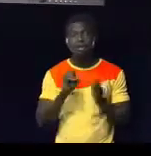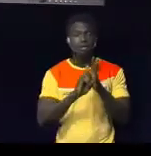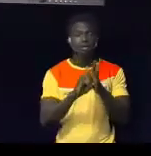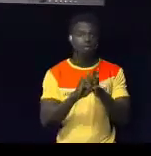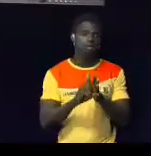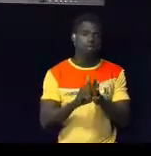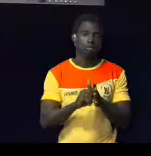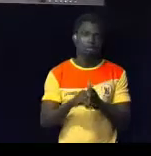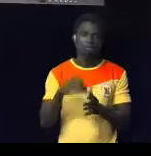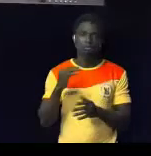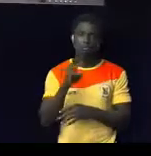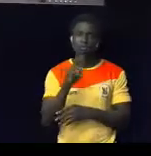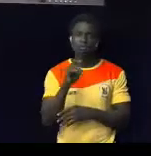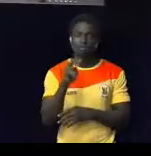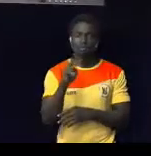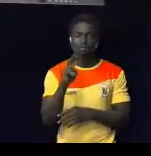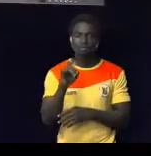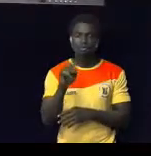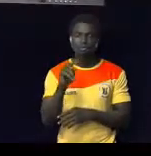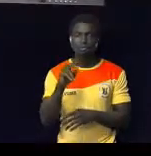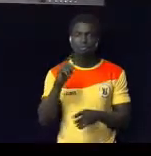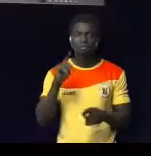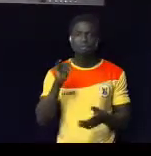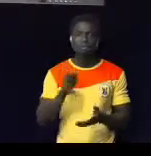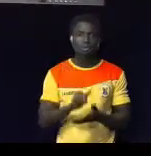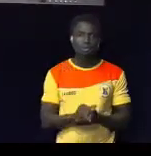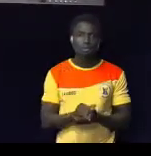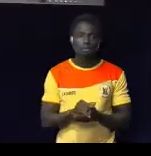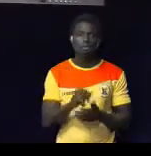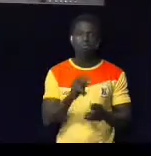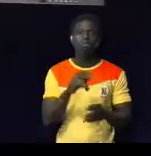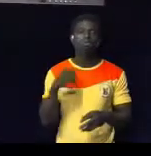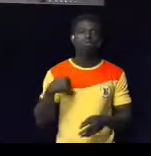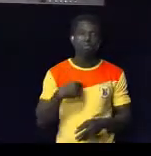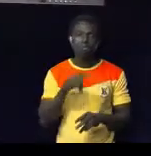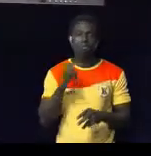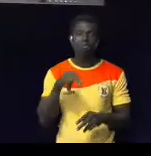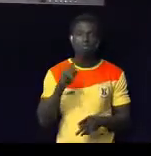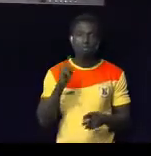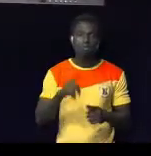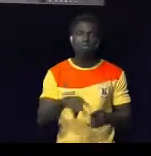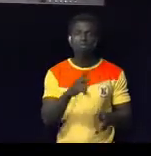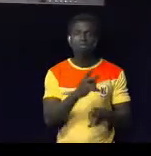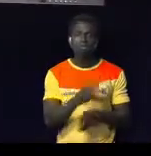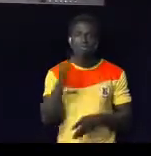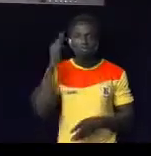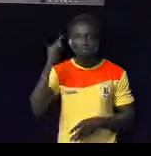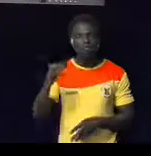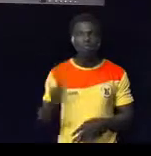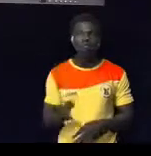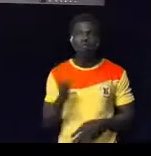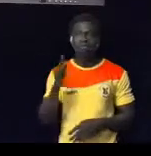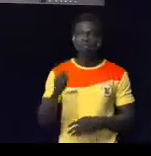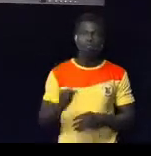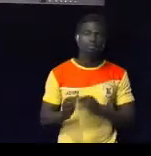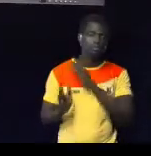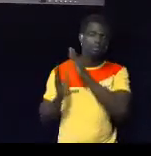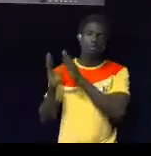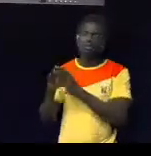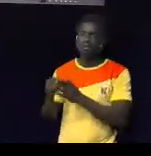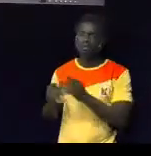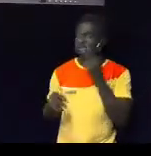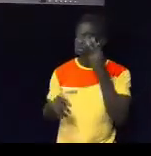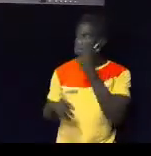monuments that represent our cultural heritage, which we need to preserve for future generations